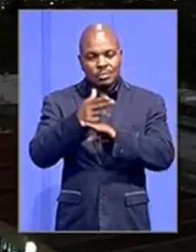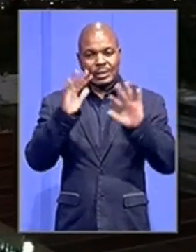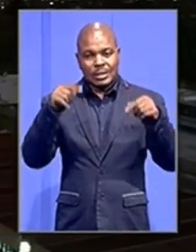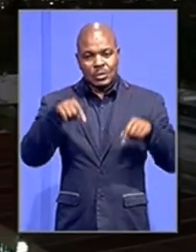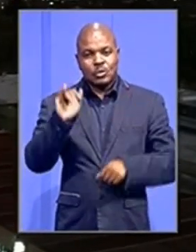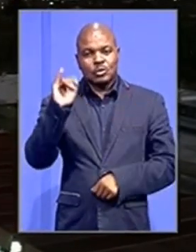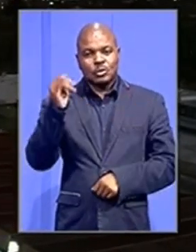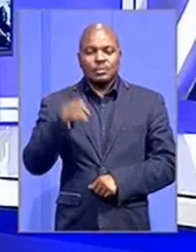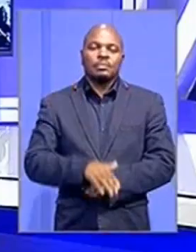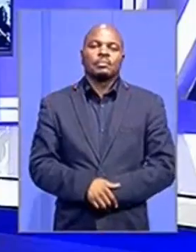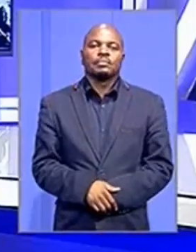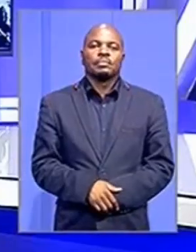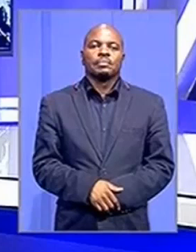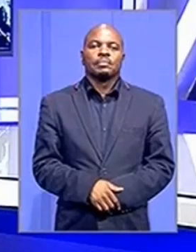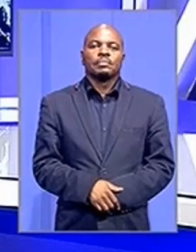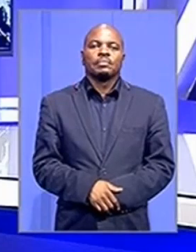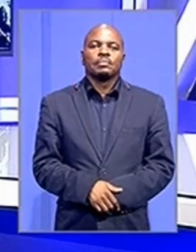Auckland Park